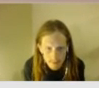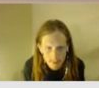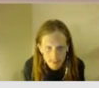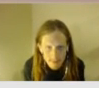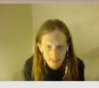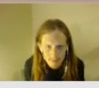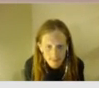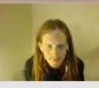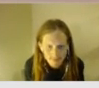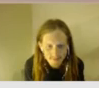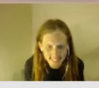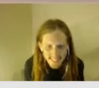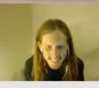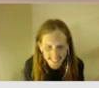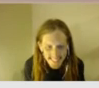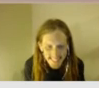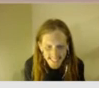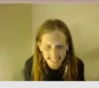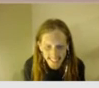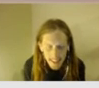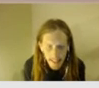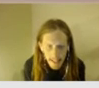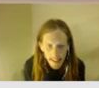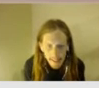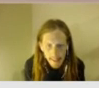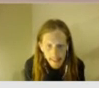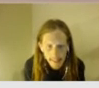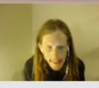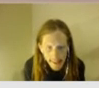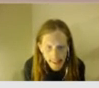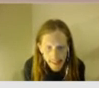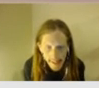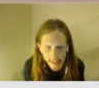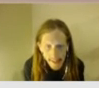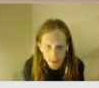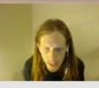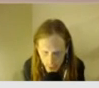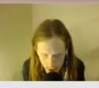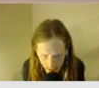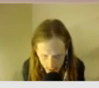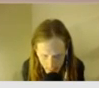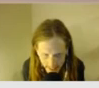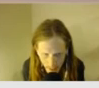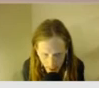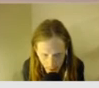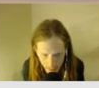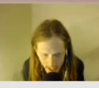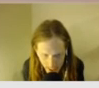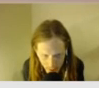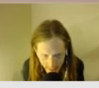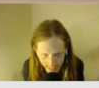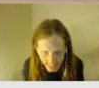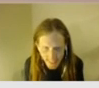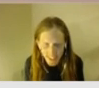Like, you know, he wasn't going to get that. I wasn't going to pretend to be. So I shot it like a street photographer. Thank you for circling back to that, by the way. I meant to